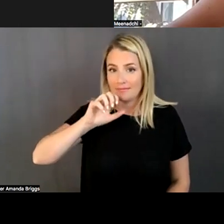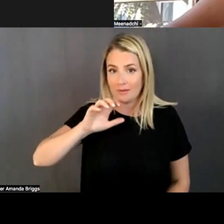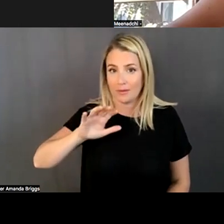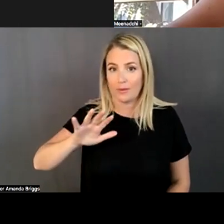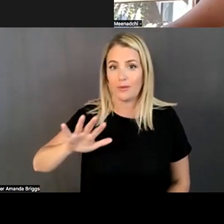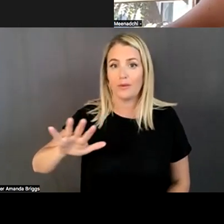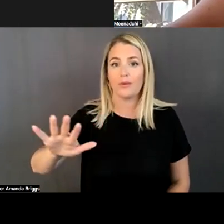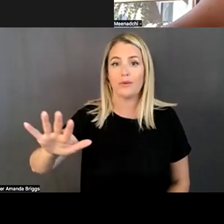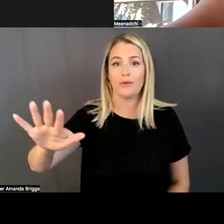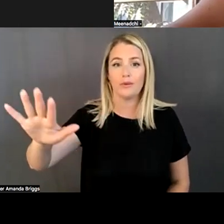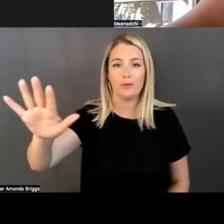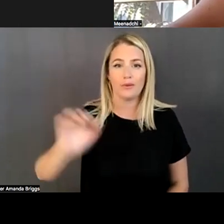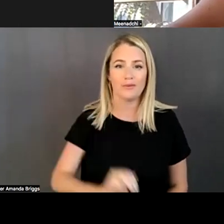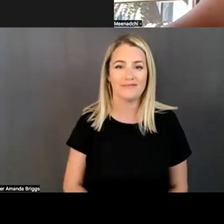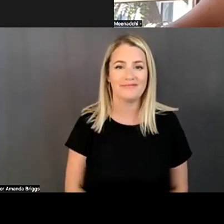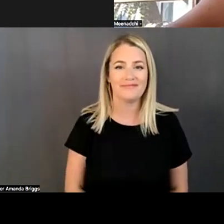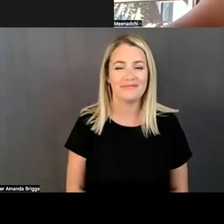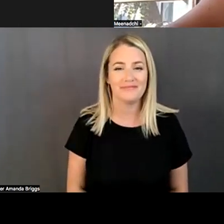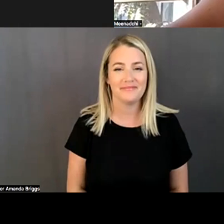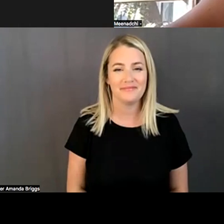and release.